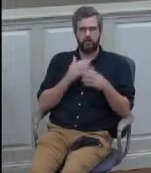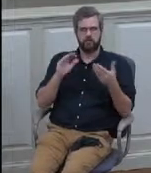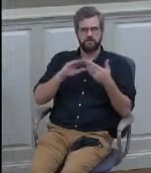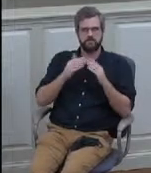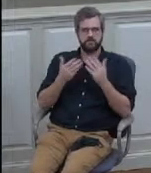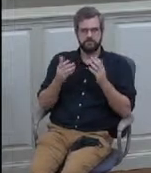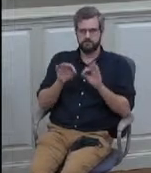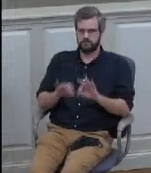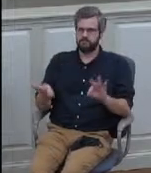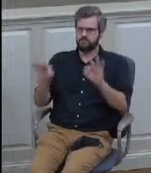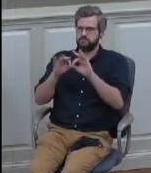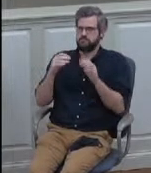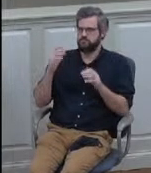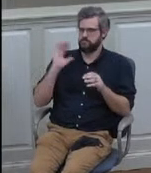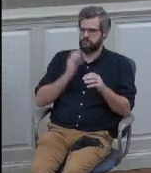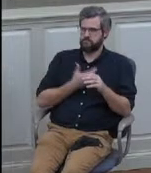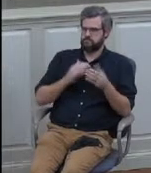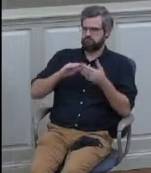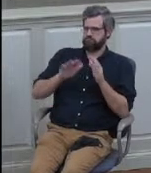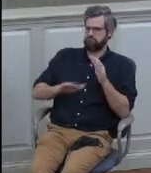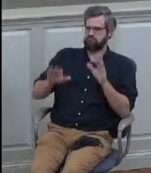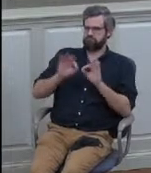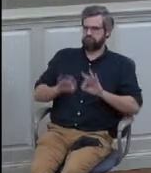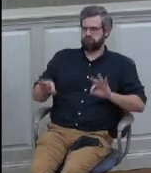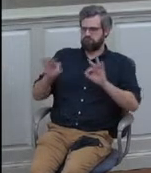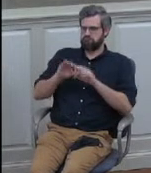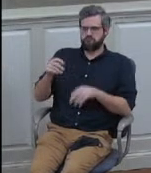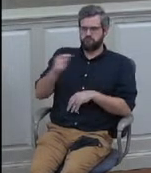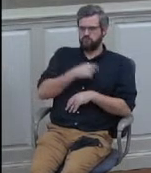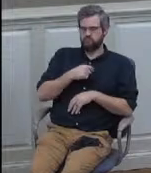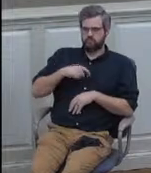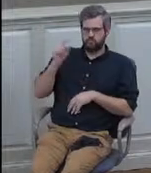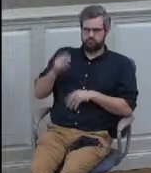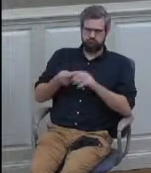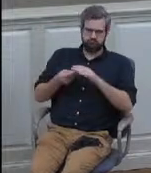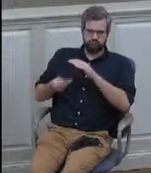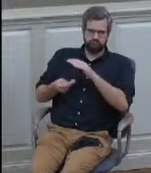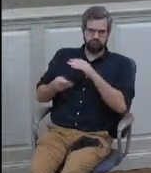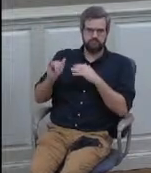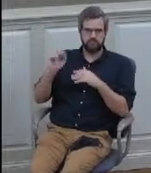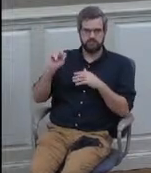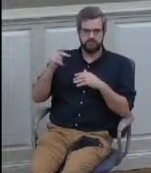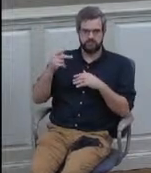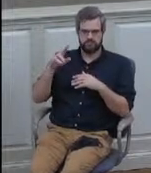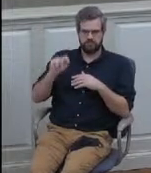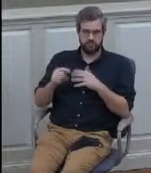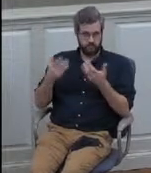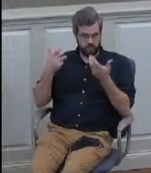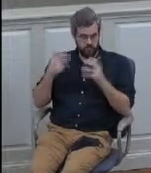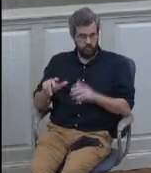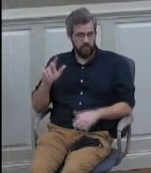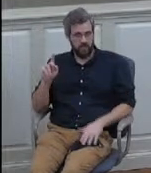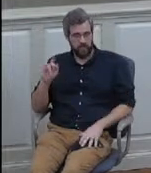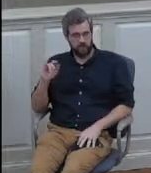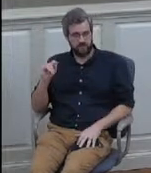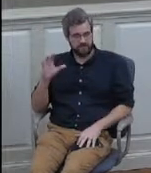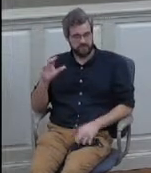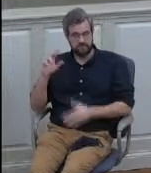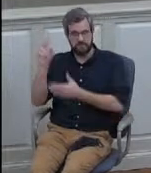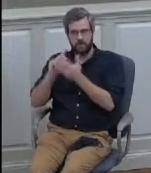part of our town, so it needs to be, you know, we need to have input. We don't want a KYTC to design that in a vacuum without